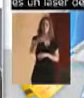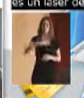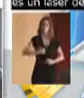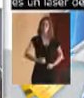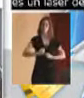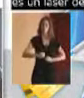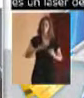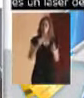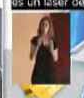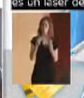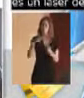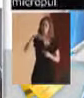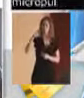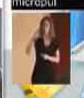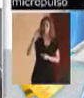with